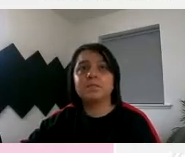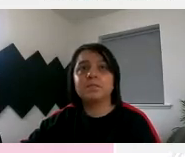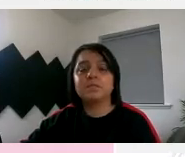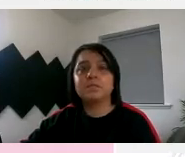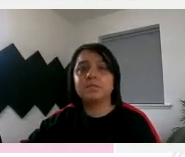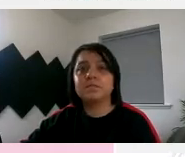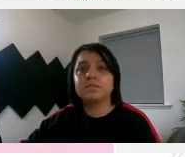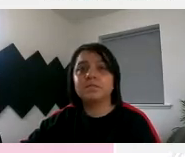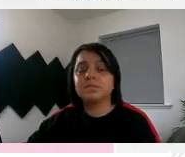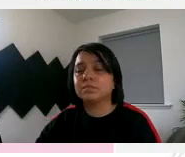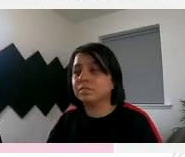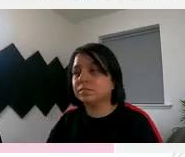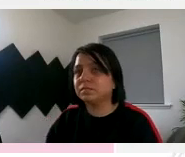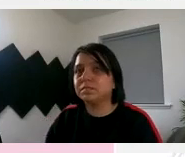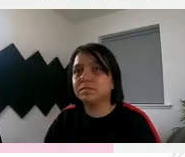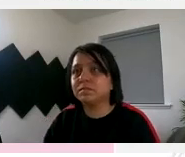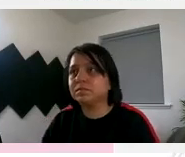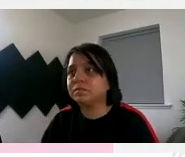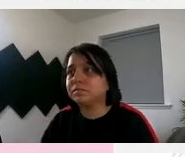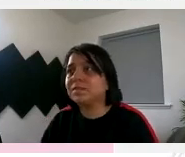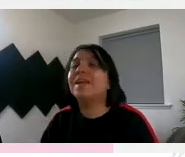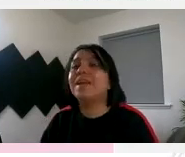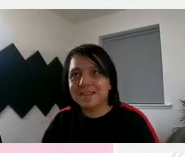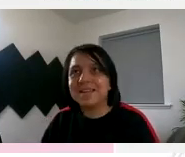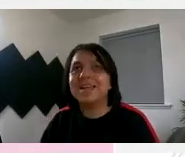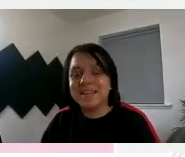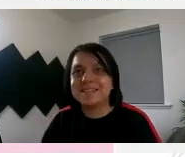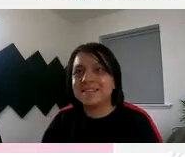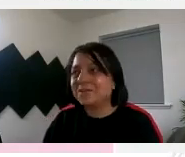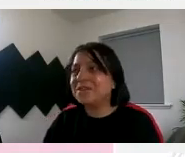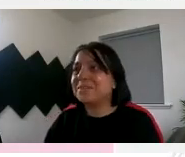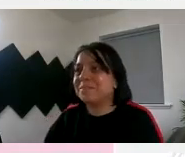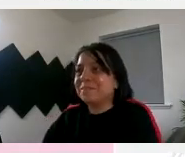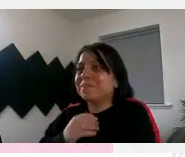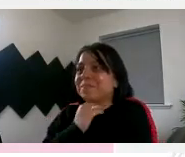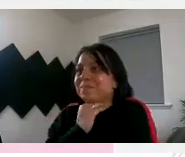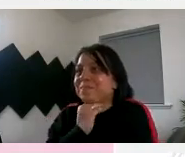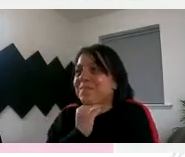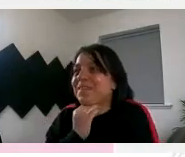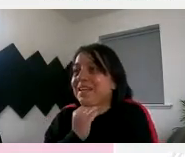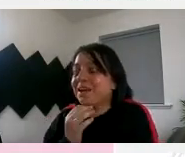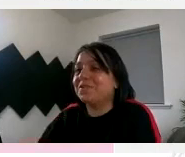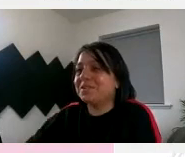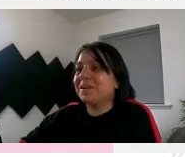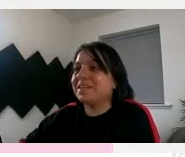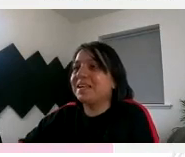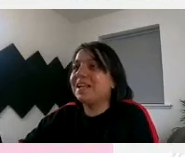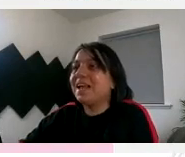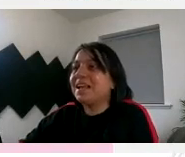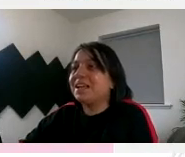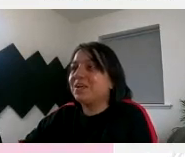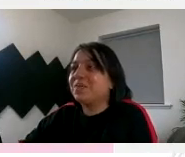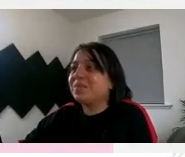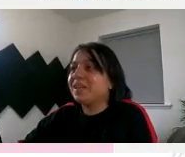Yeah, don't the two words mean something different? Like yes, check and check. Yes, I was just about to say that.